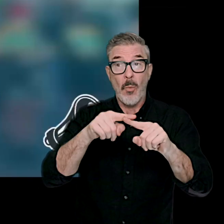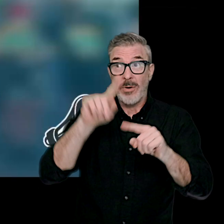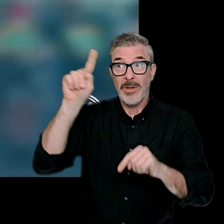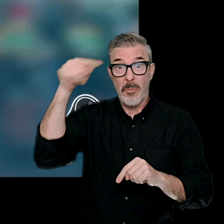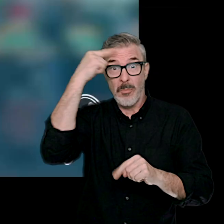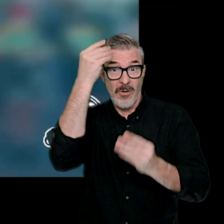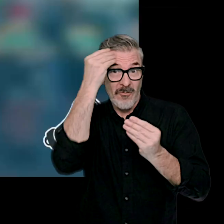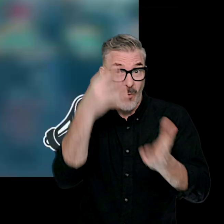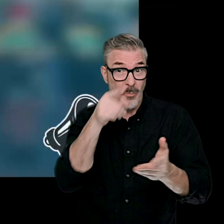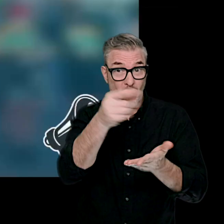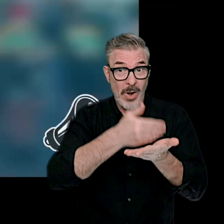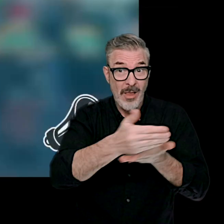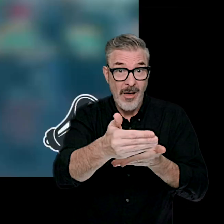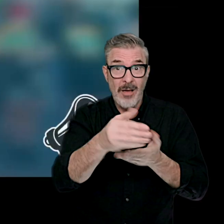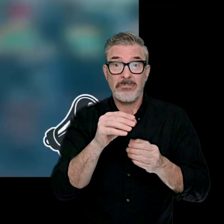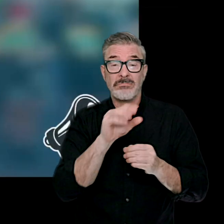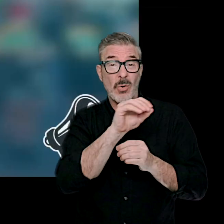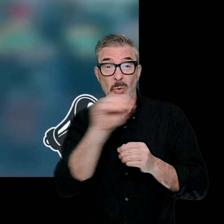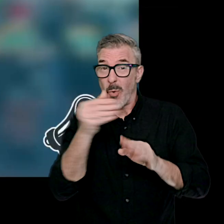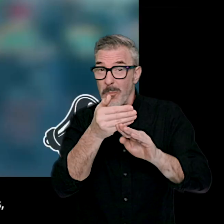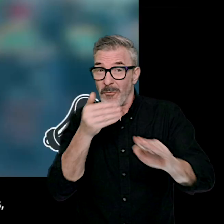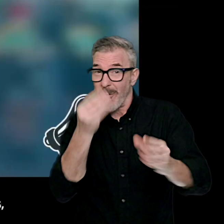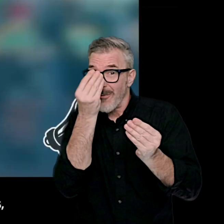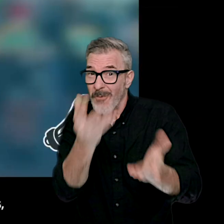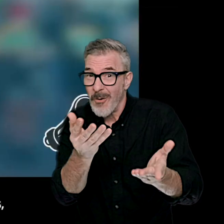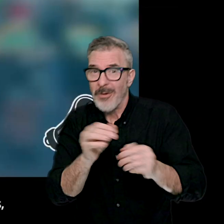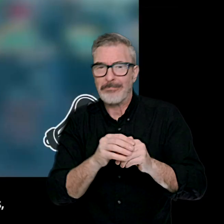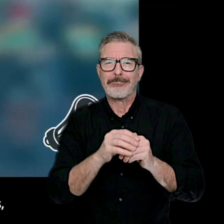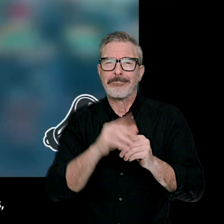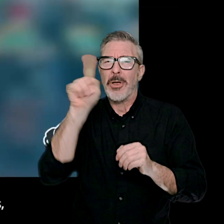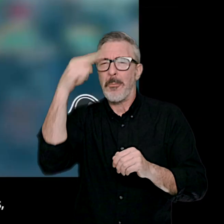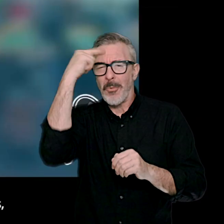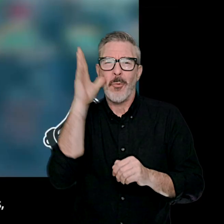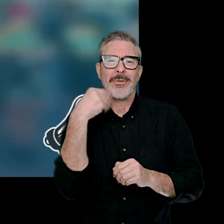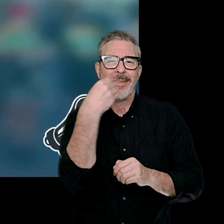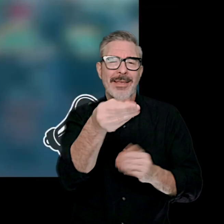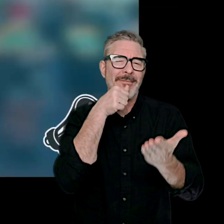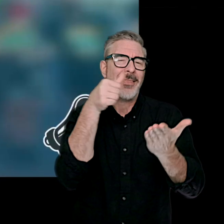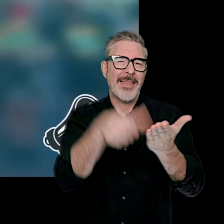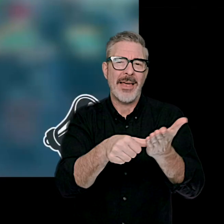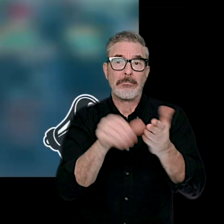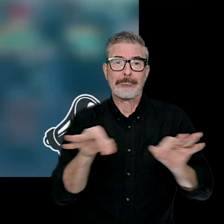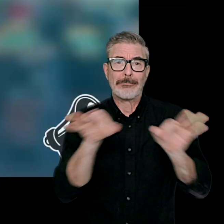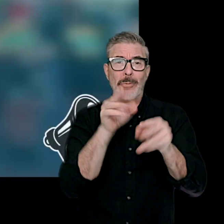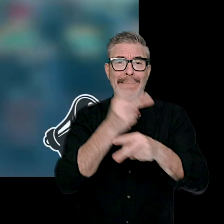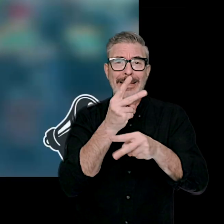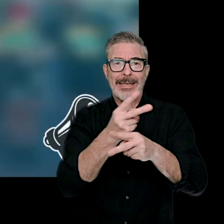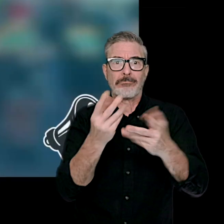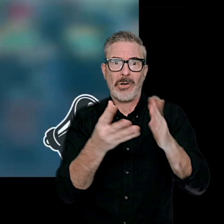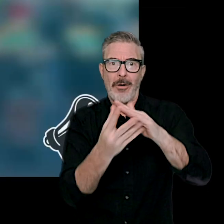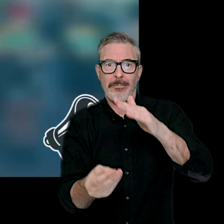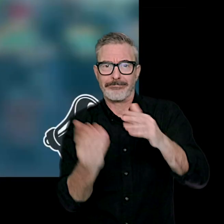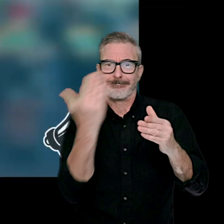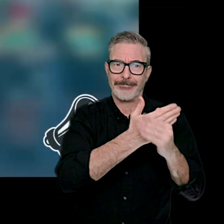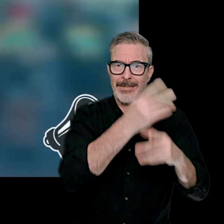end date of your employment. You could take note or take copies of termination letters, copies of the last 4